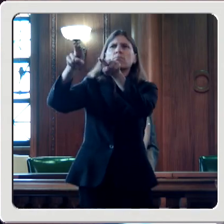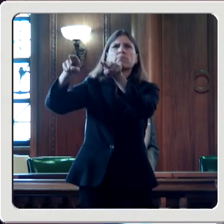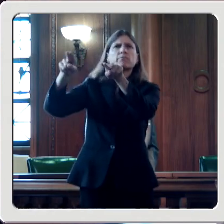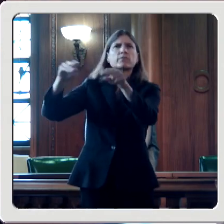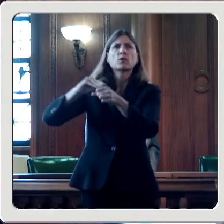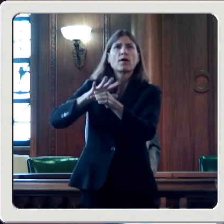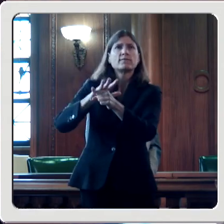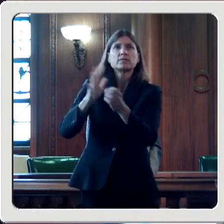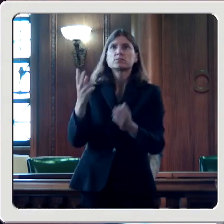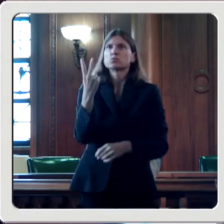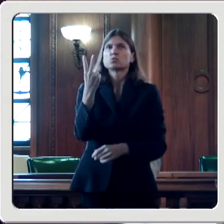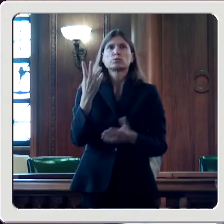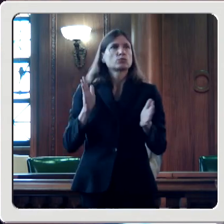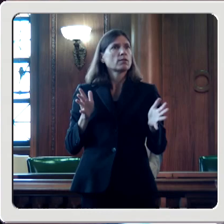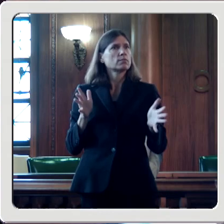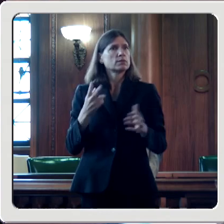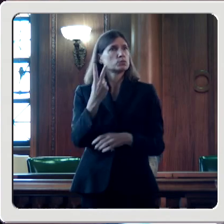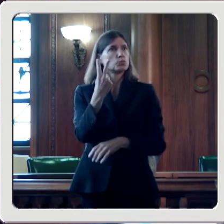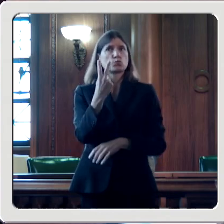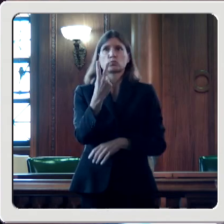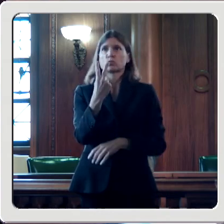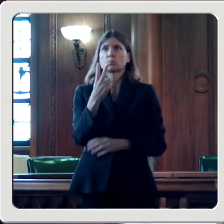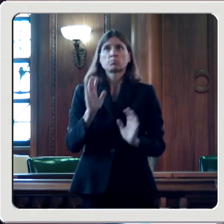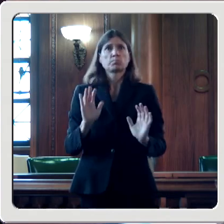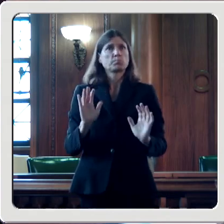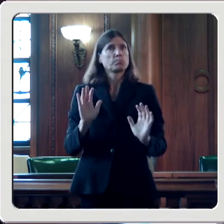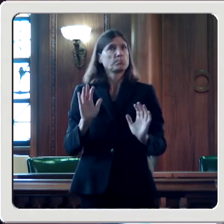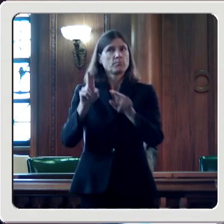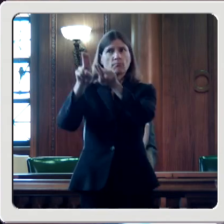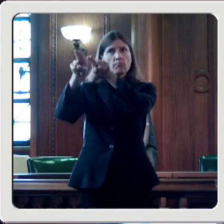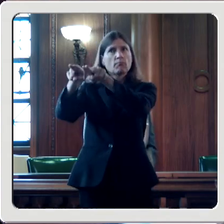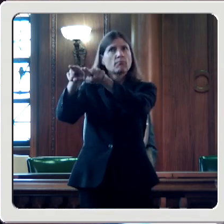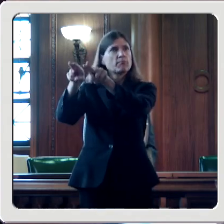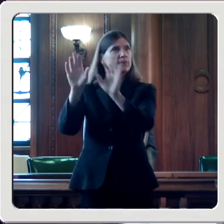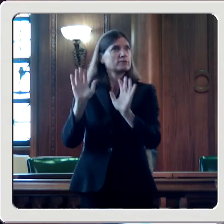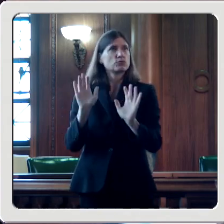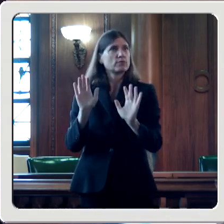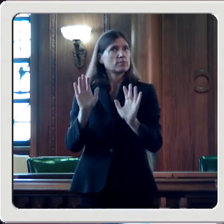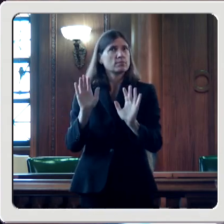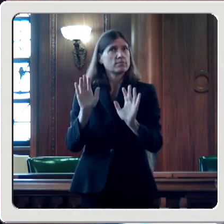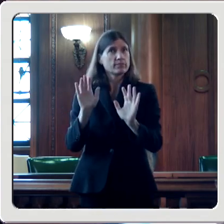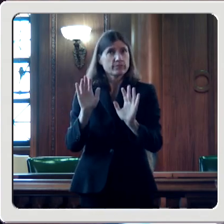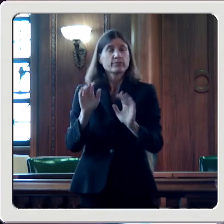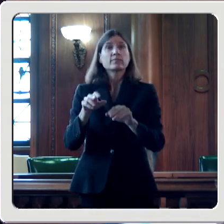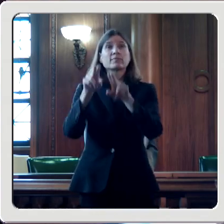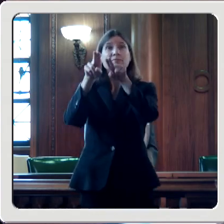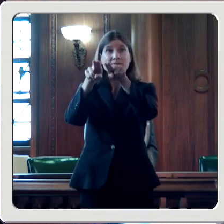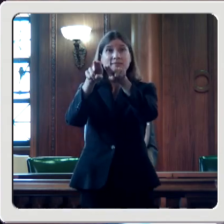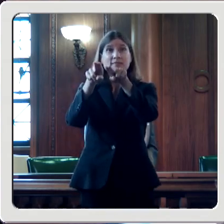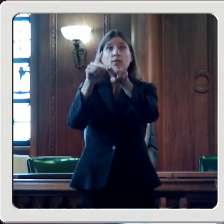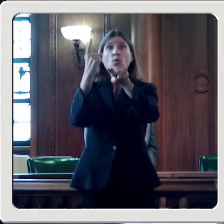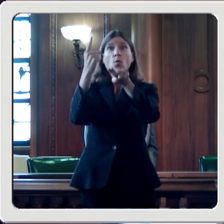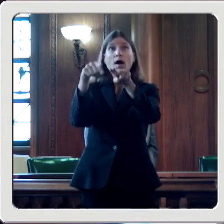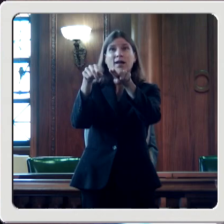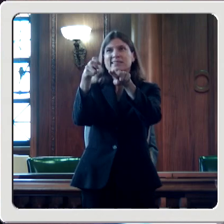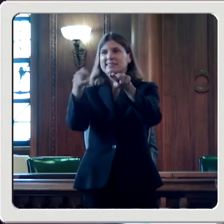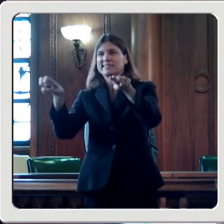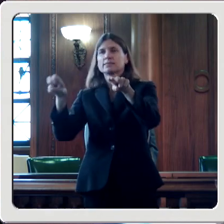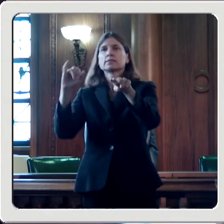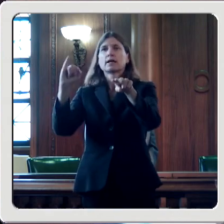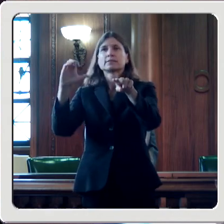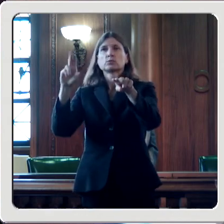2 present today and over the course of most of last week, with 1 in the intensive care unit. We've had a